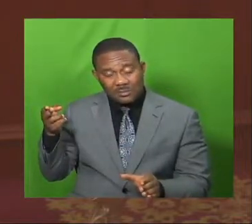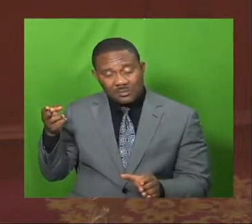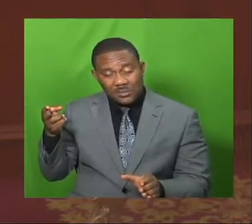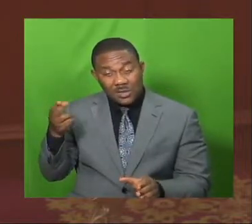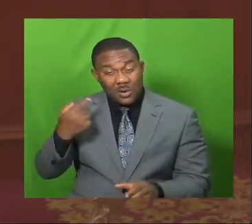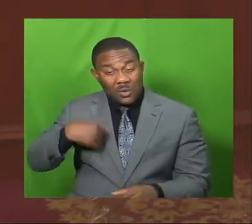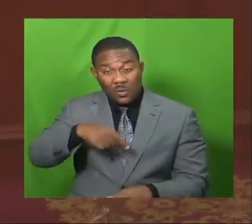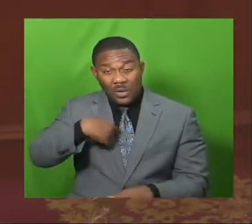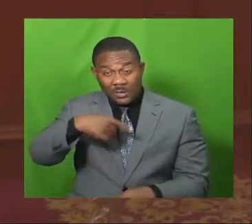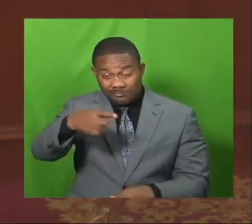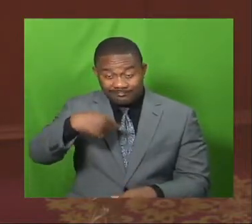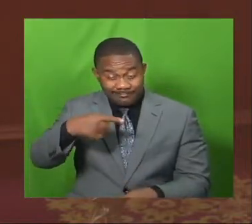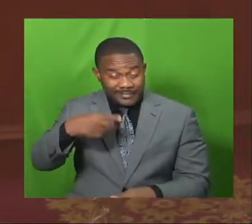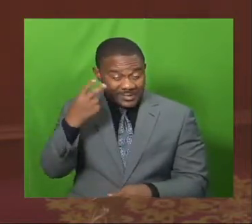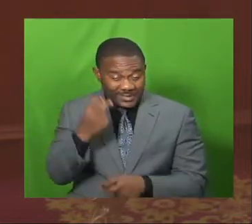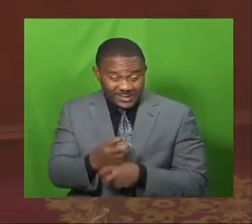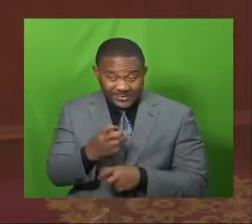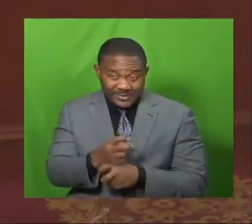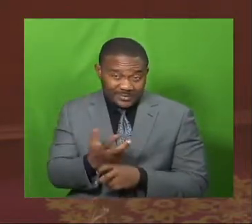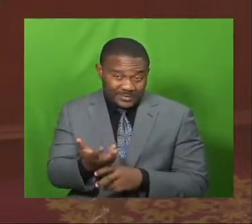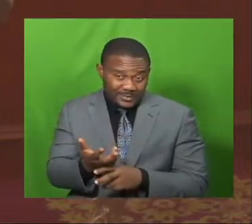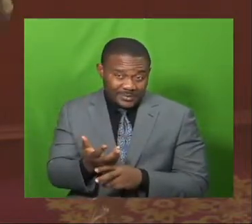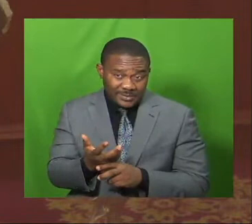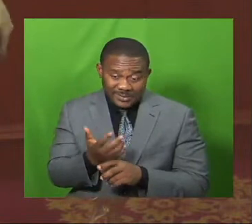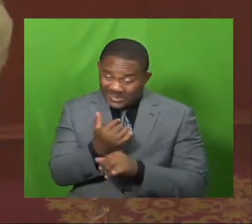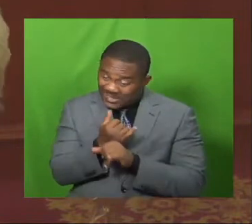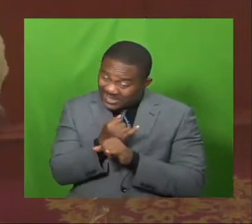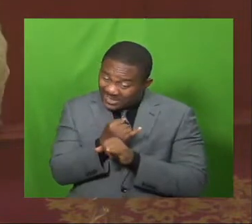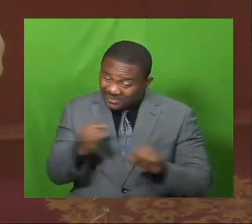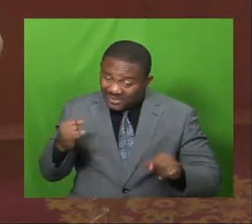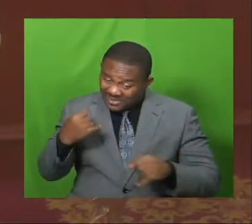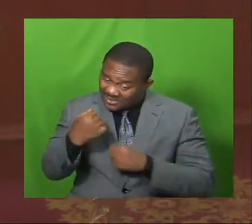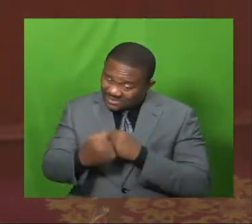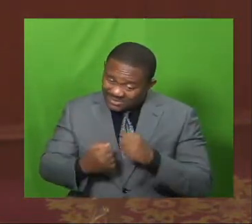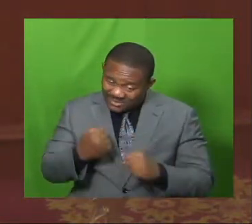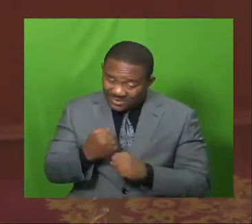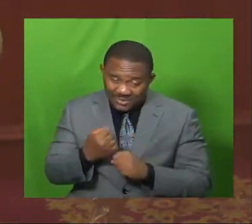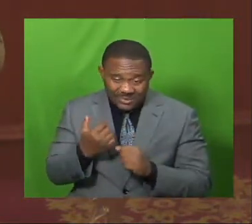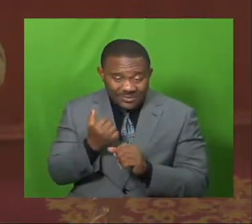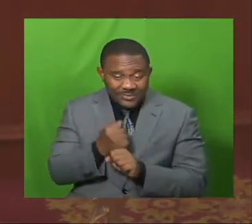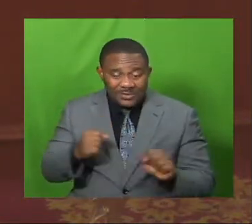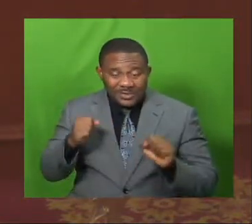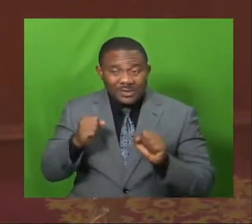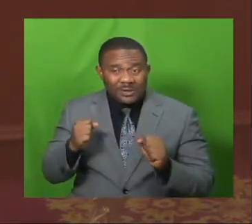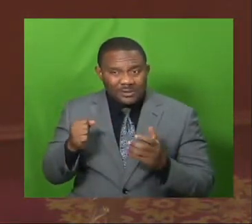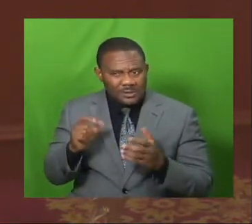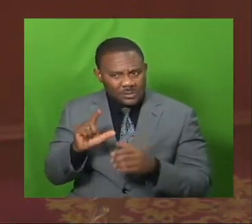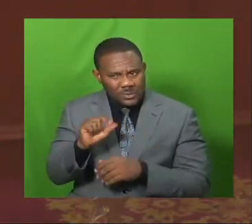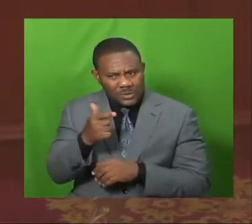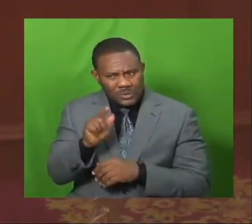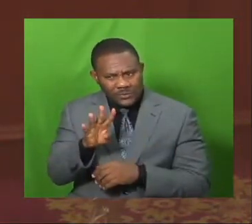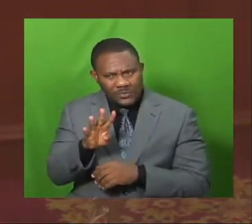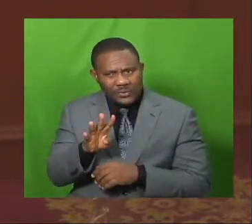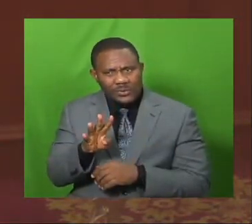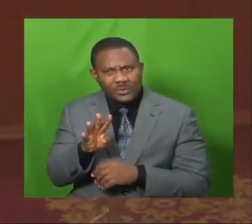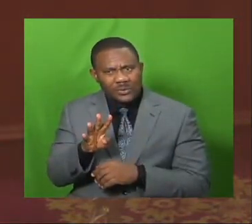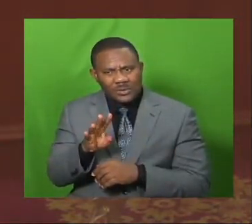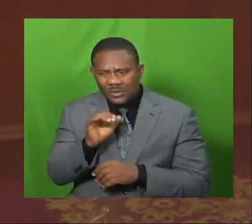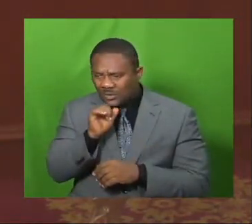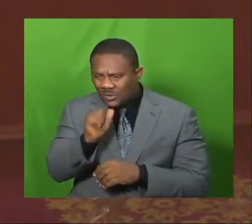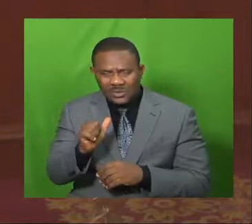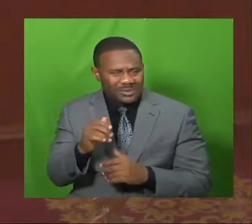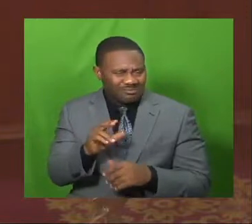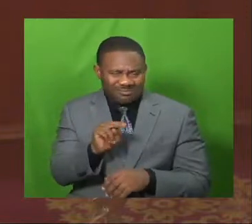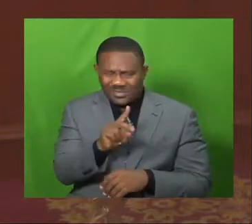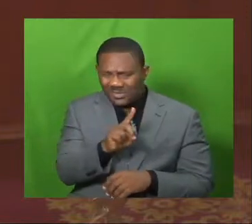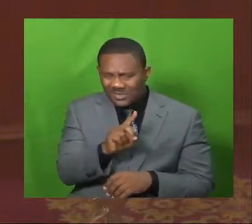of fact, we have to start the independent struggle of our economy right now. And the 2024 election is not a contest between NDC